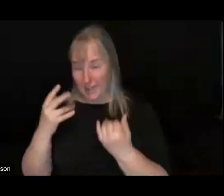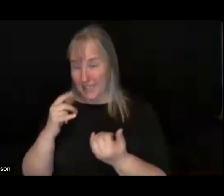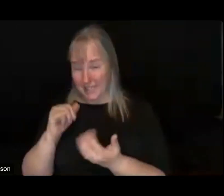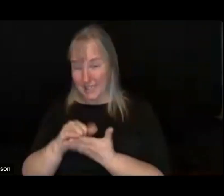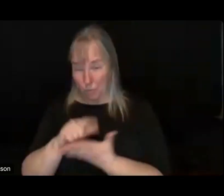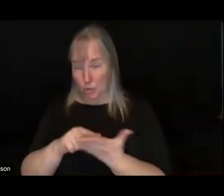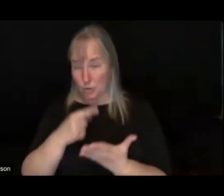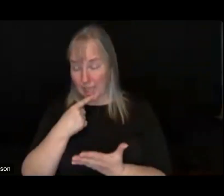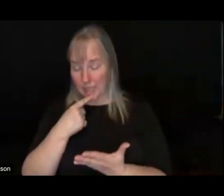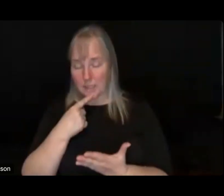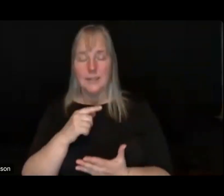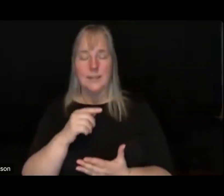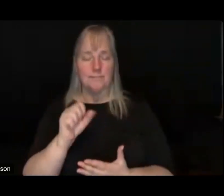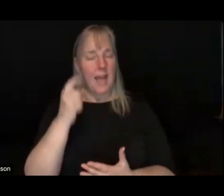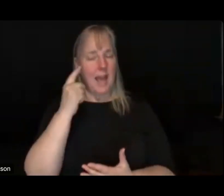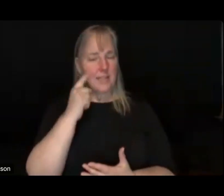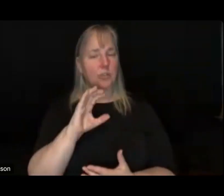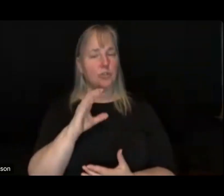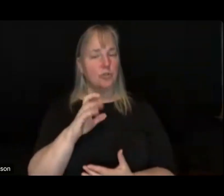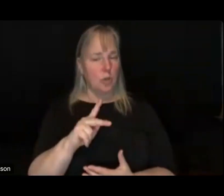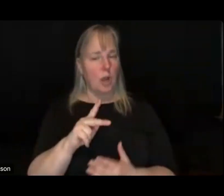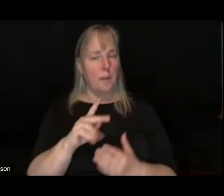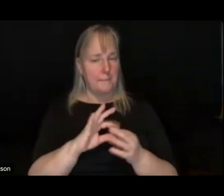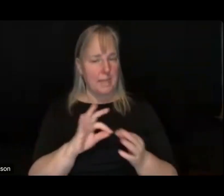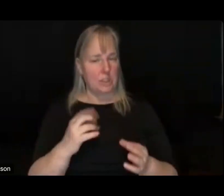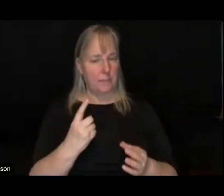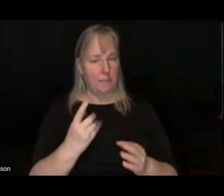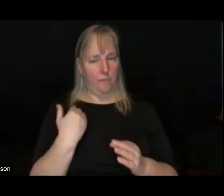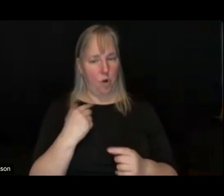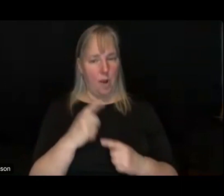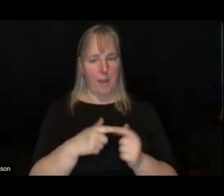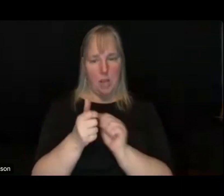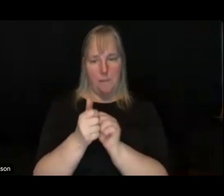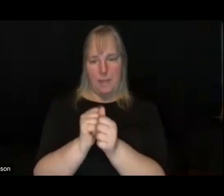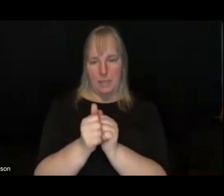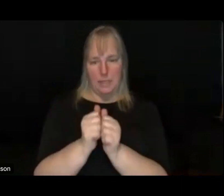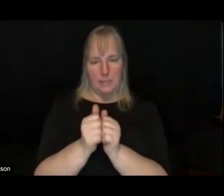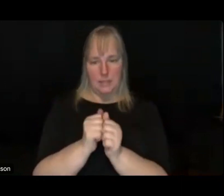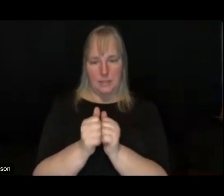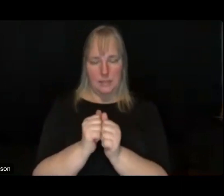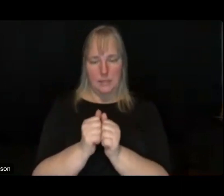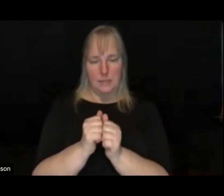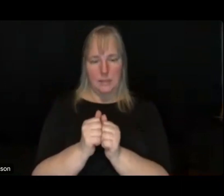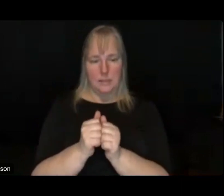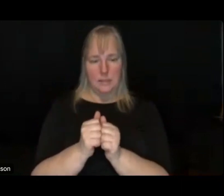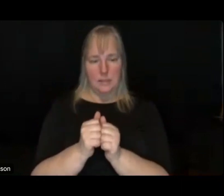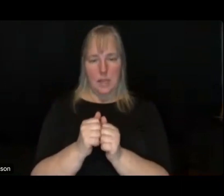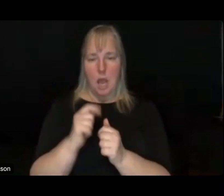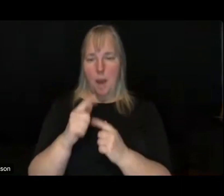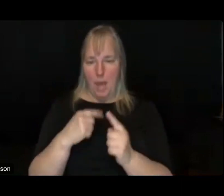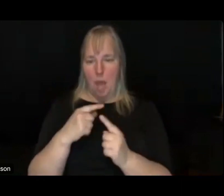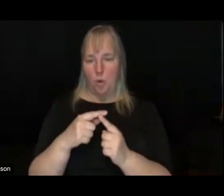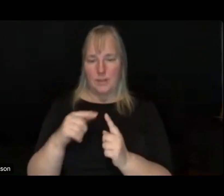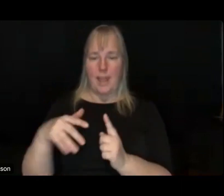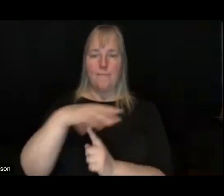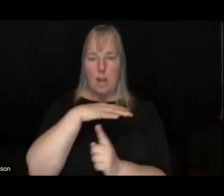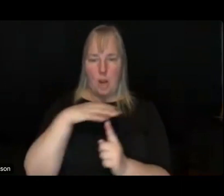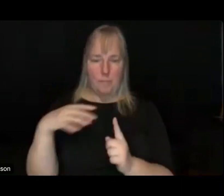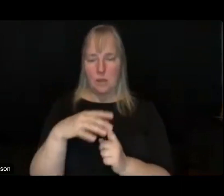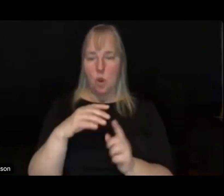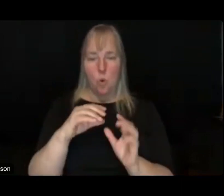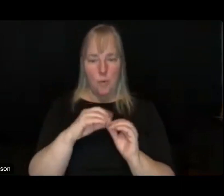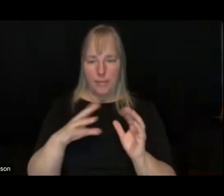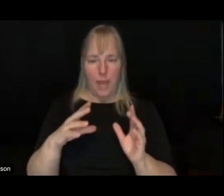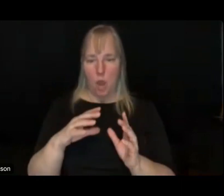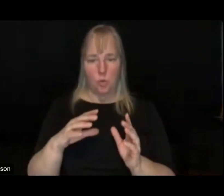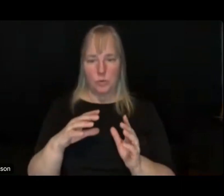think Chuck mentioned something earlier regarding the competitiveness about the environment. So without kind of dive into it, I